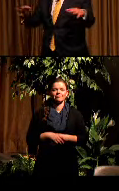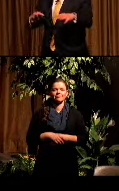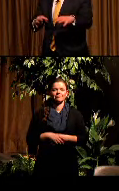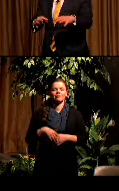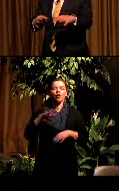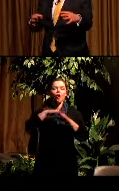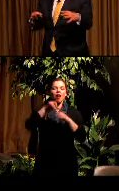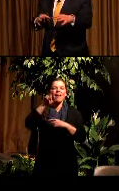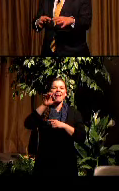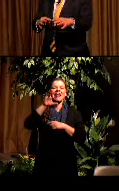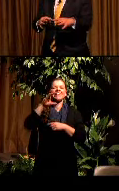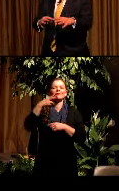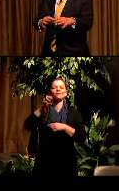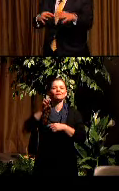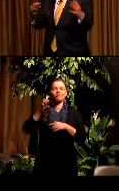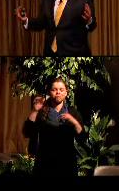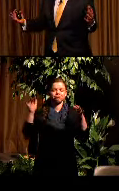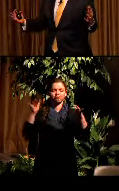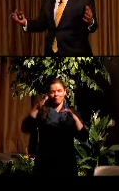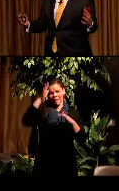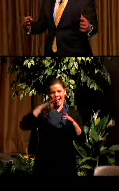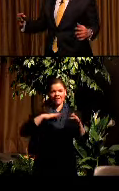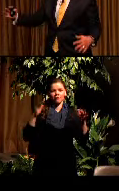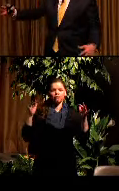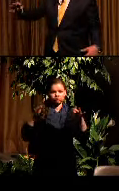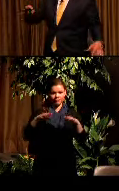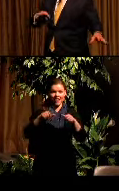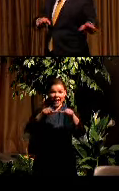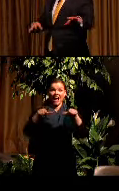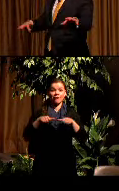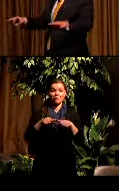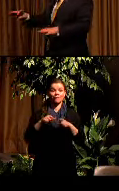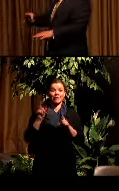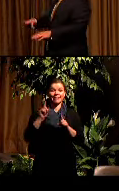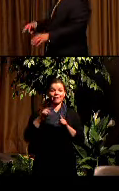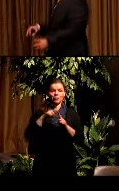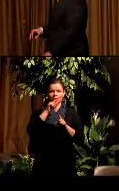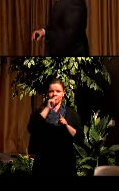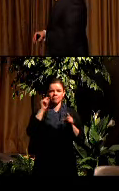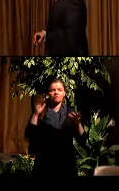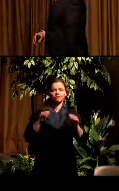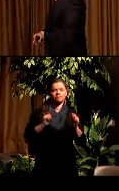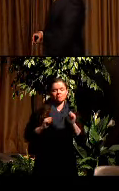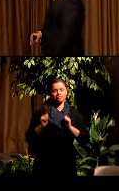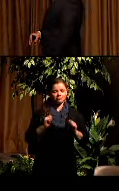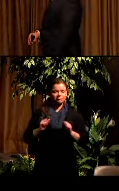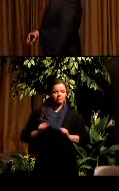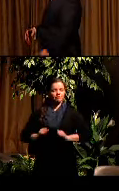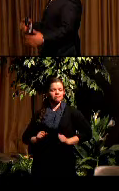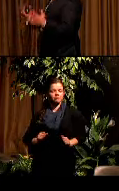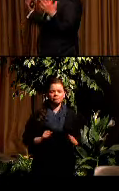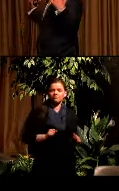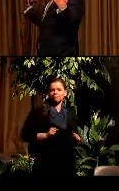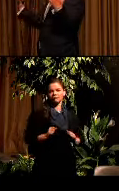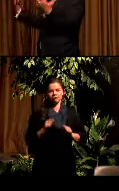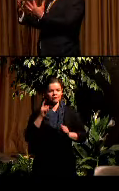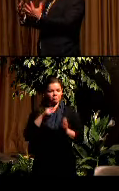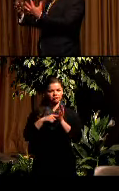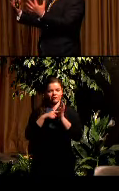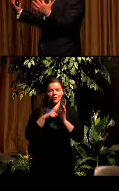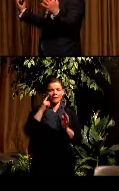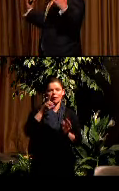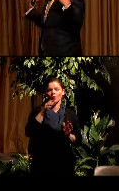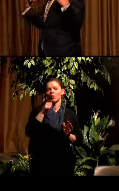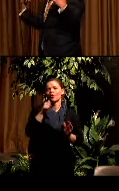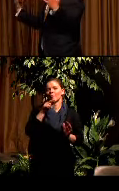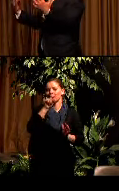birds come to breed, to congregate. The males come to display, and the females come to then choose. This bird has this remarkable